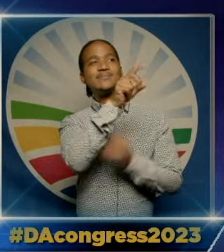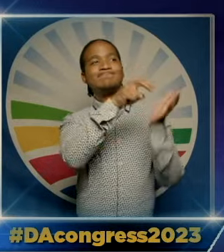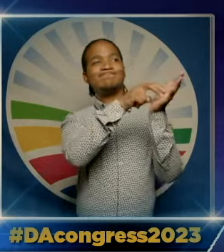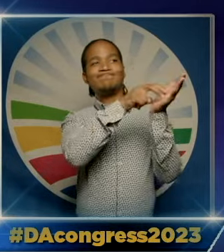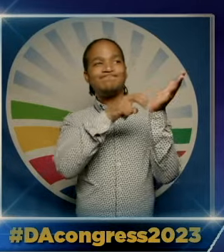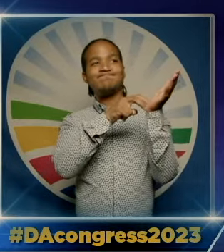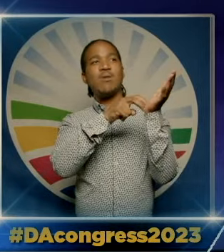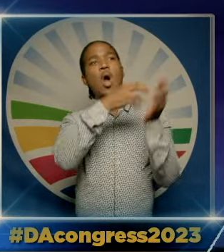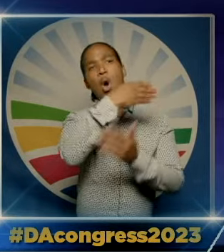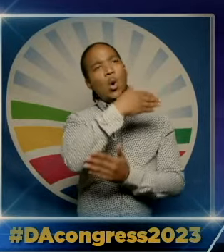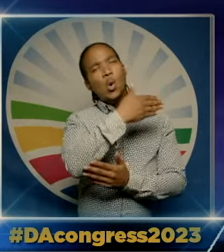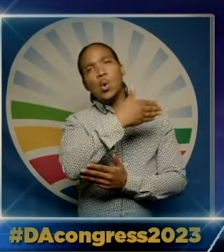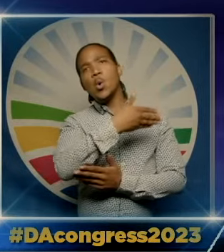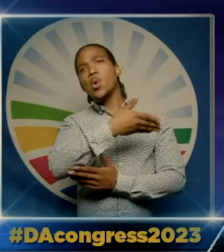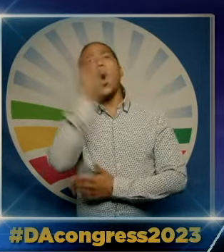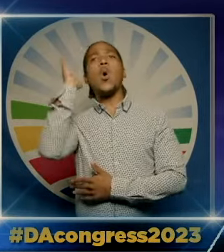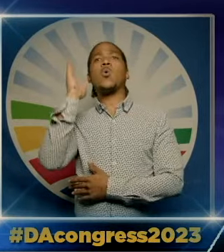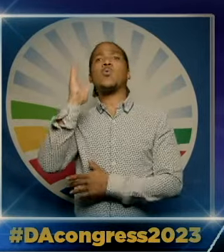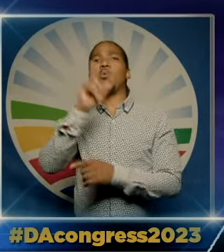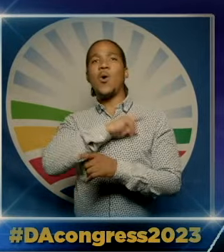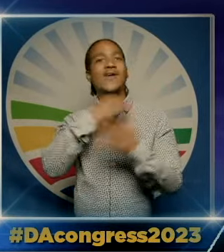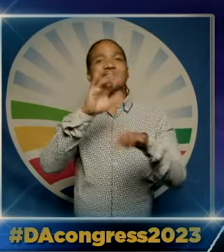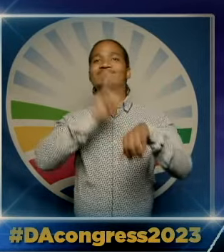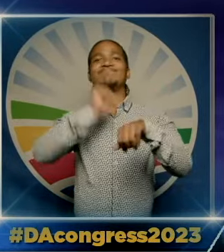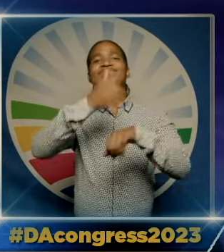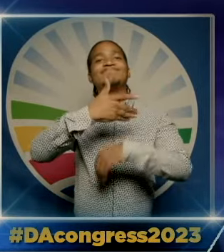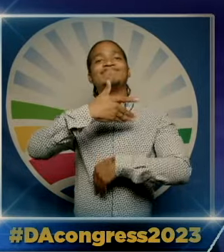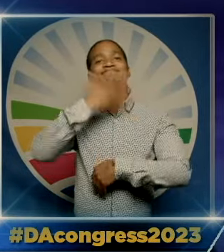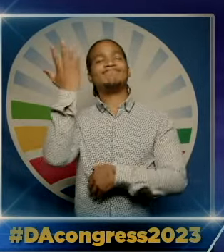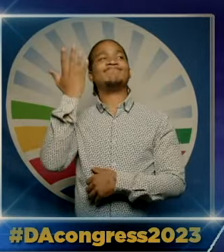or face electoral defeat.